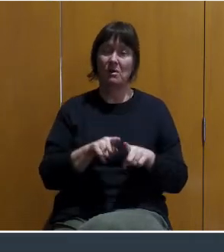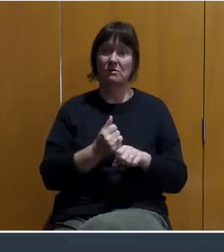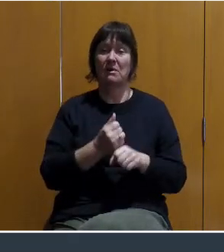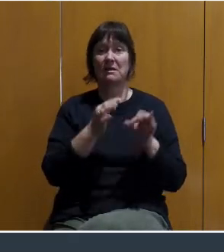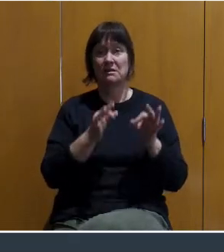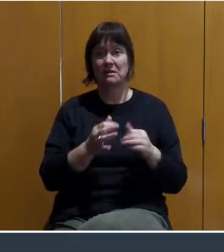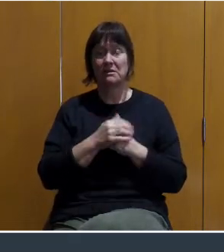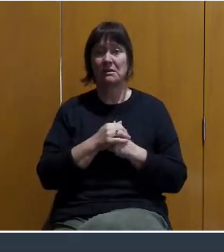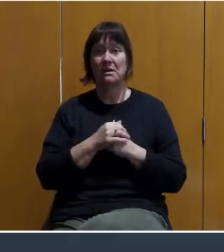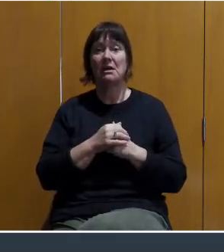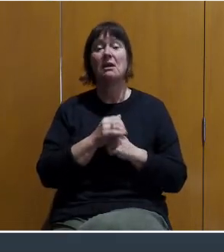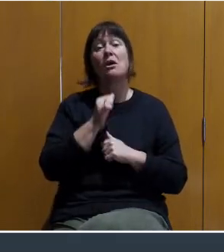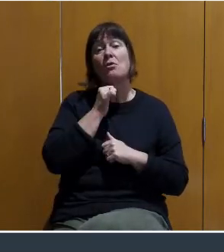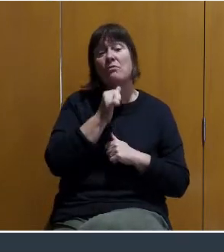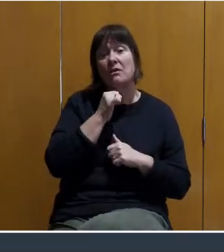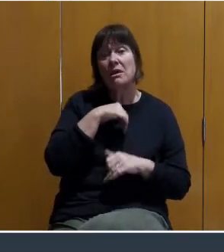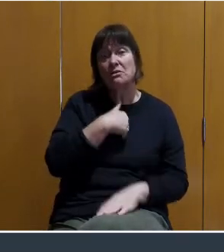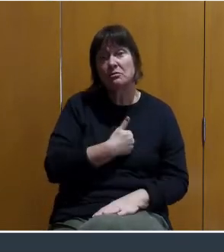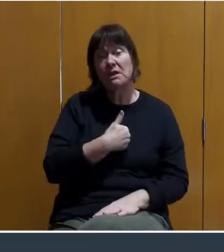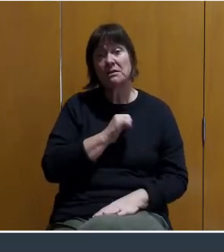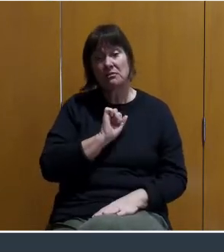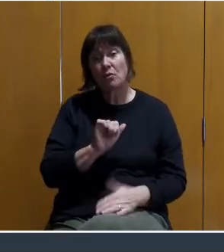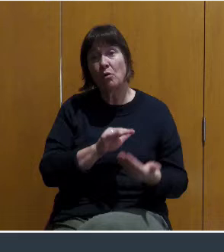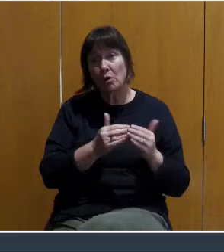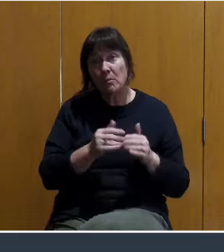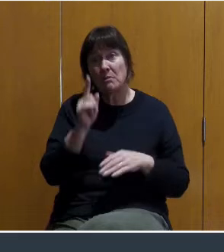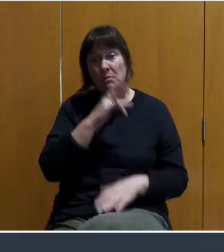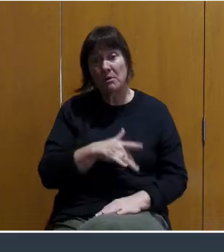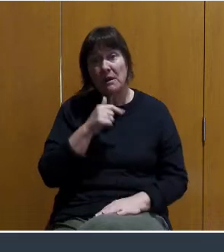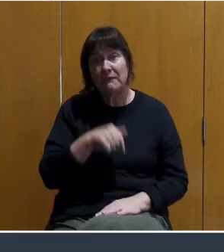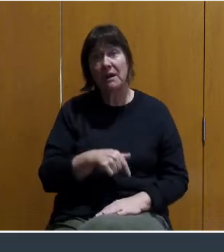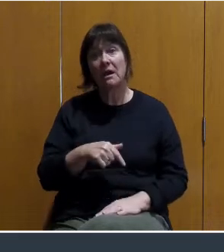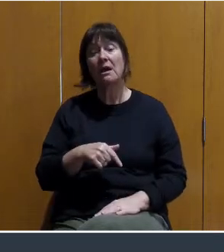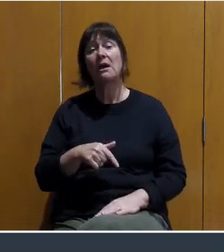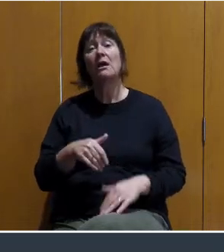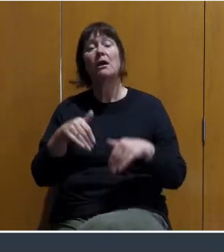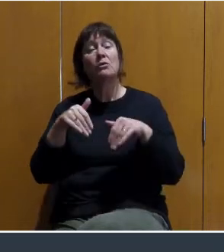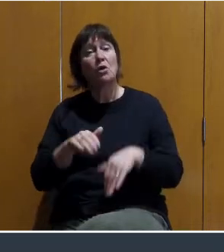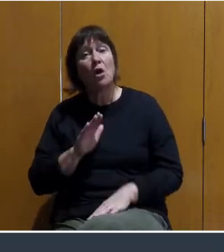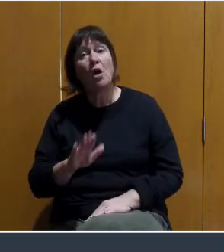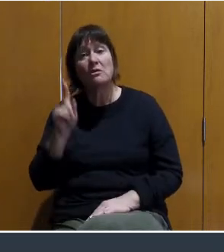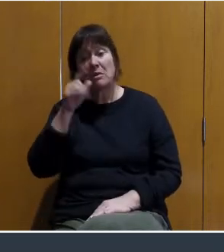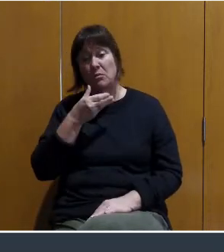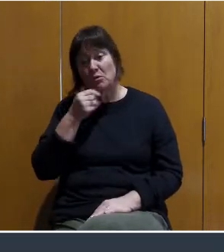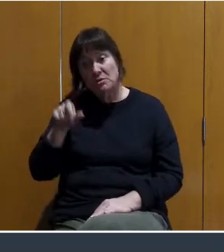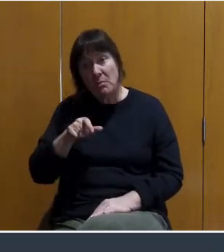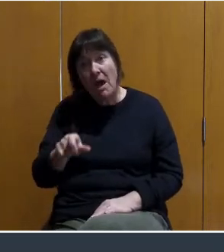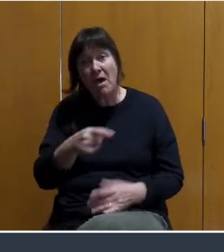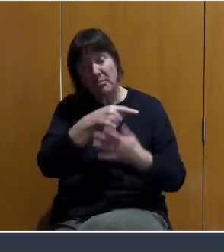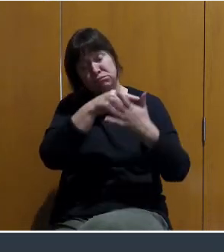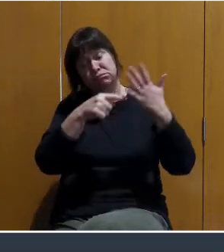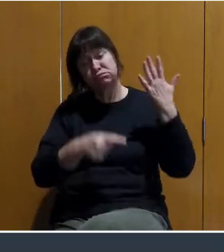the recreational needs of your community, your residents, your dog owners, pathway users, many other